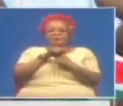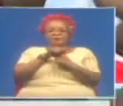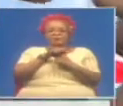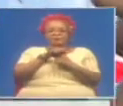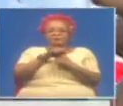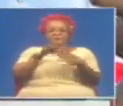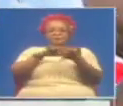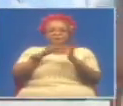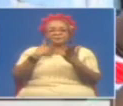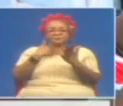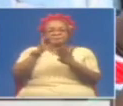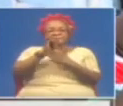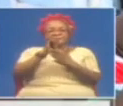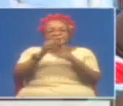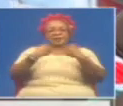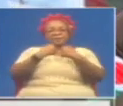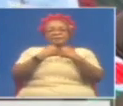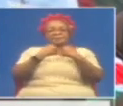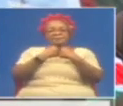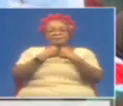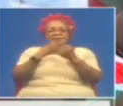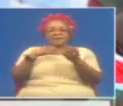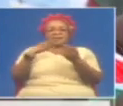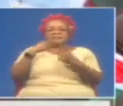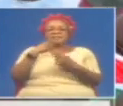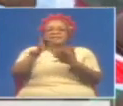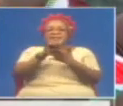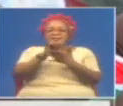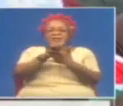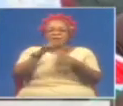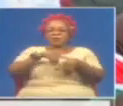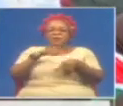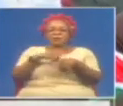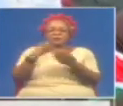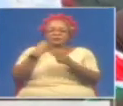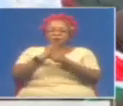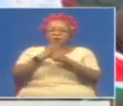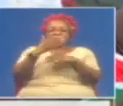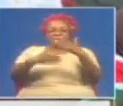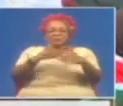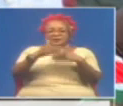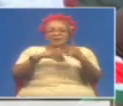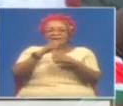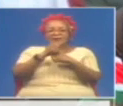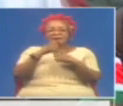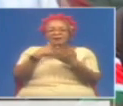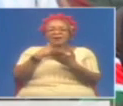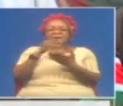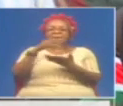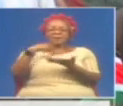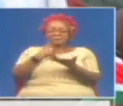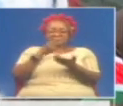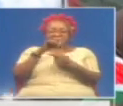I can sum up this game by variously saying that when we spoke about processes in the beginning of the season, people took us